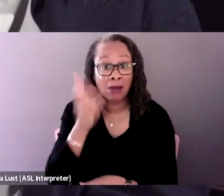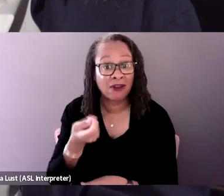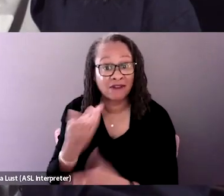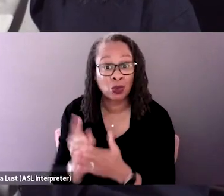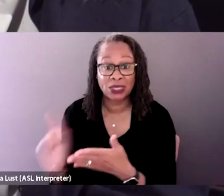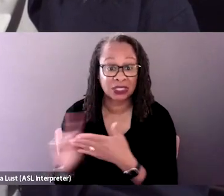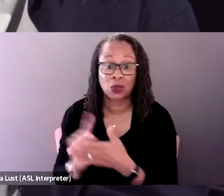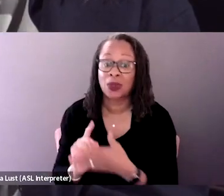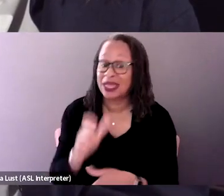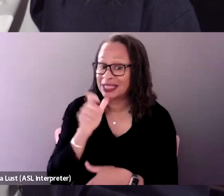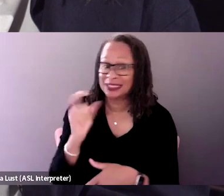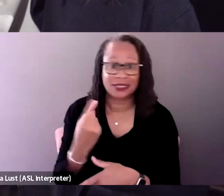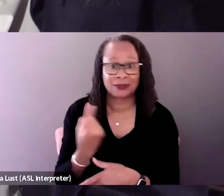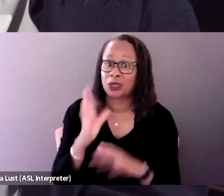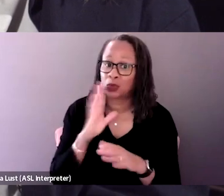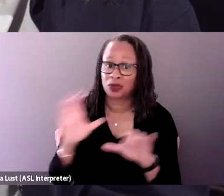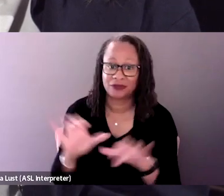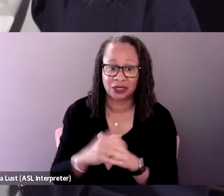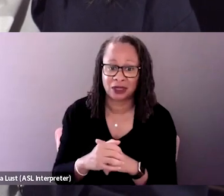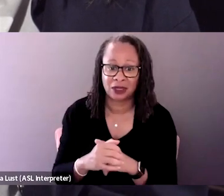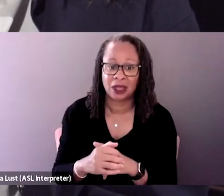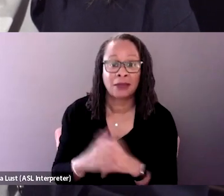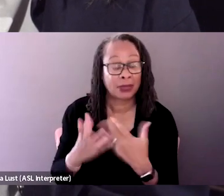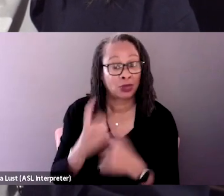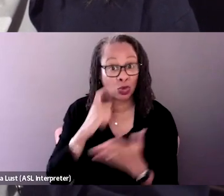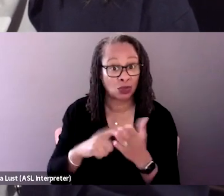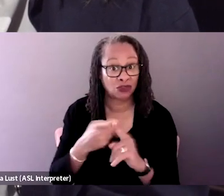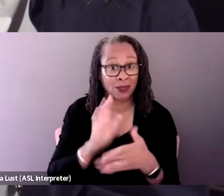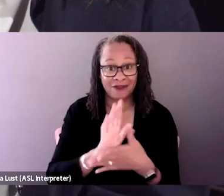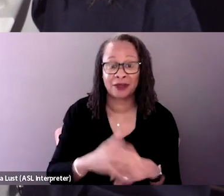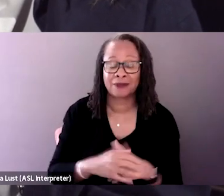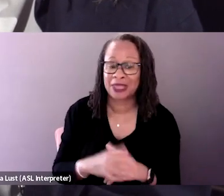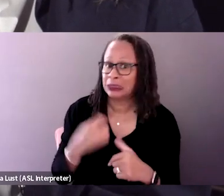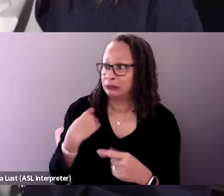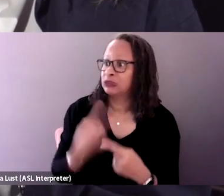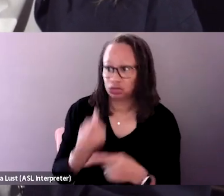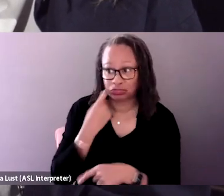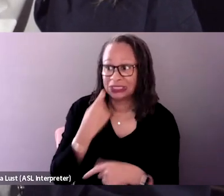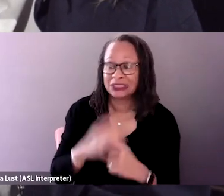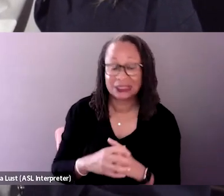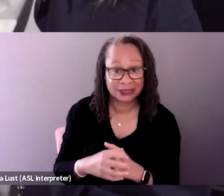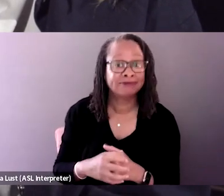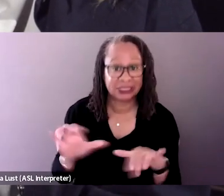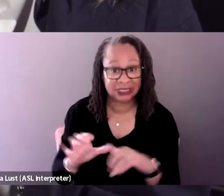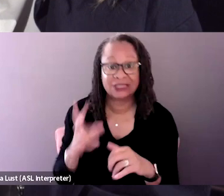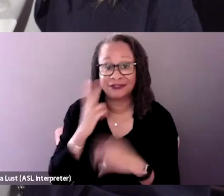not something that he would have done. Maybe you could probably tell that based upon the film until recently. He's got